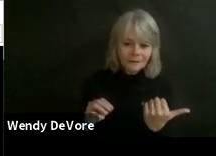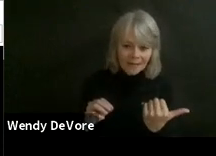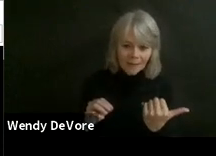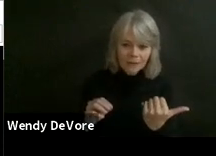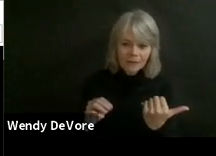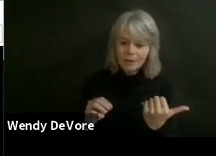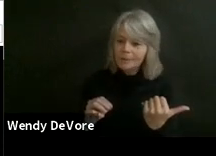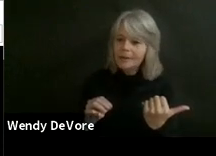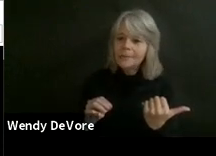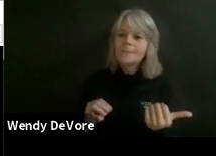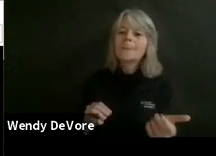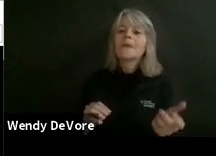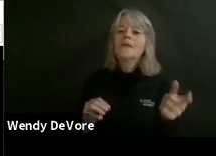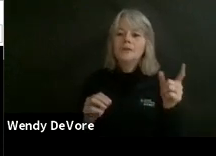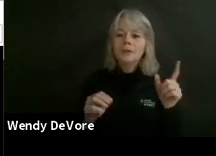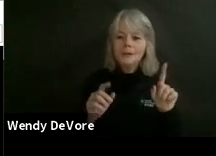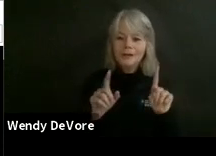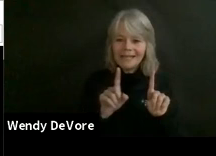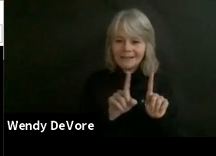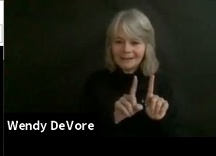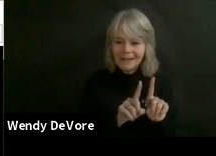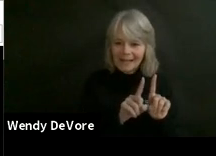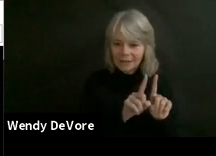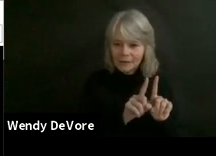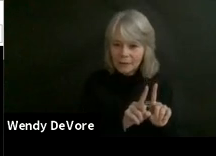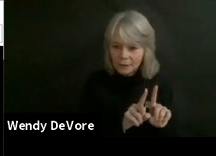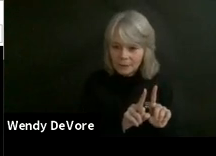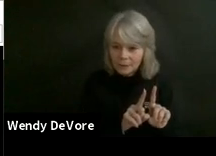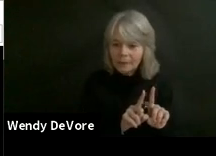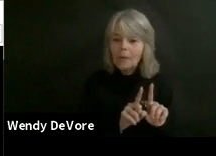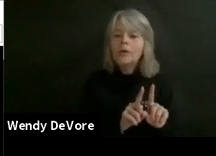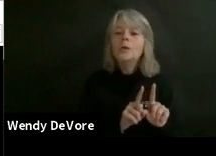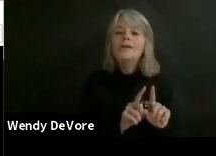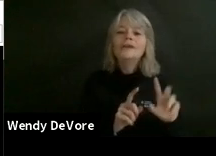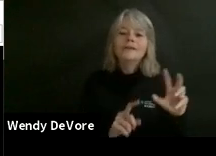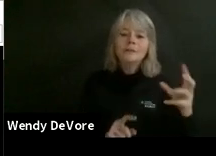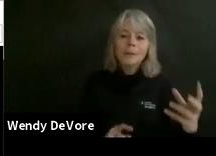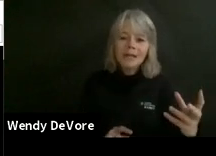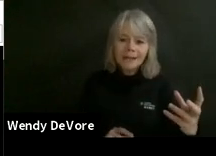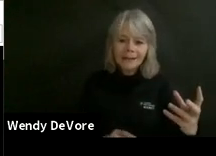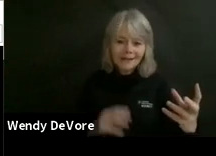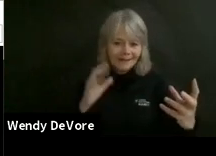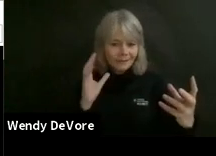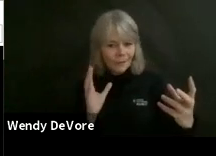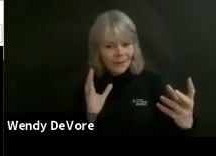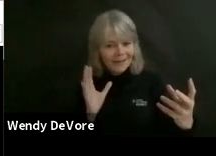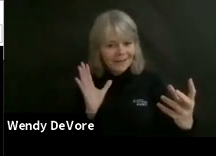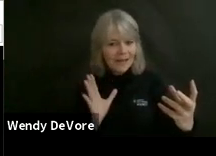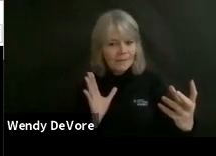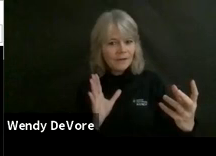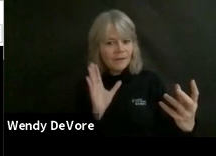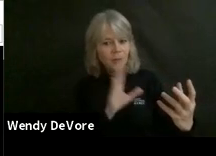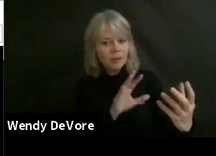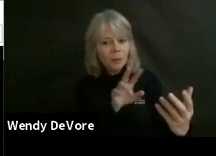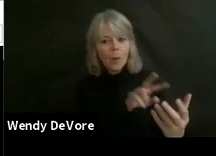with the sign language interpreter, the interpreter needs to sit next to you or whoever is speaking so that